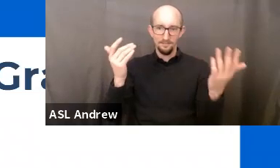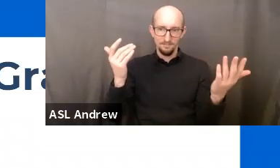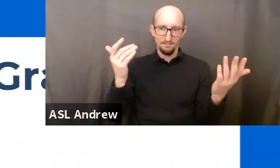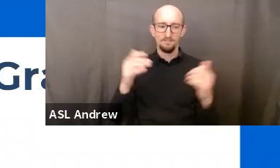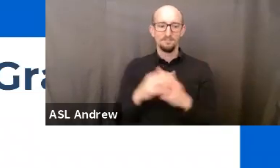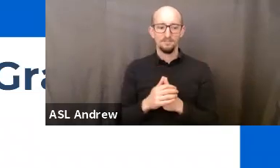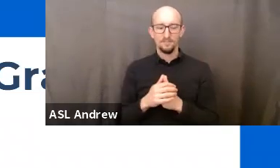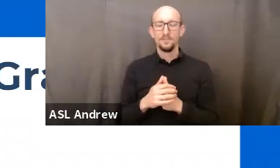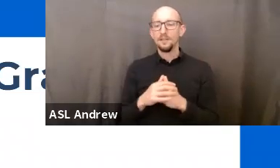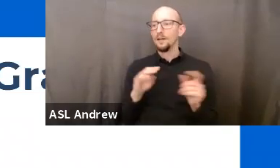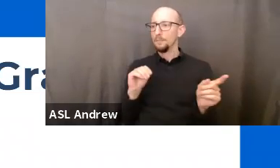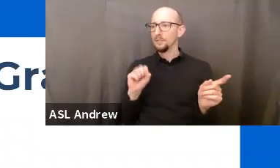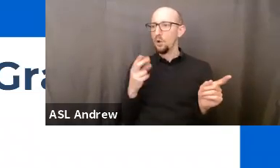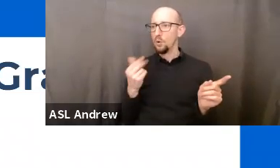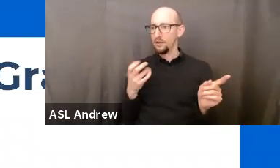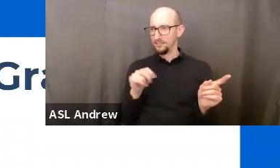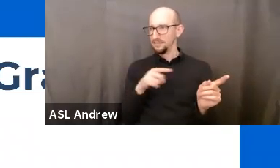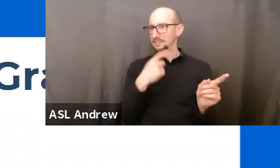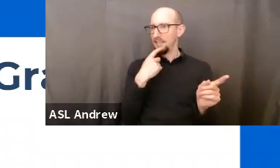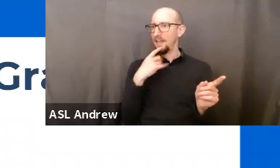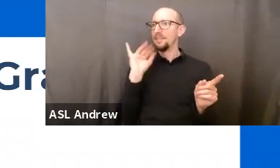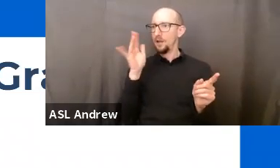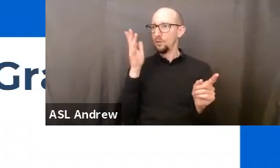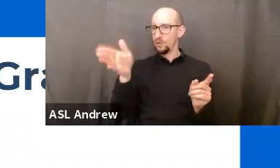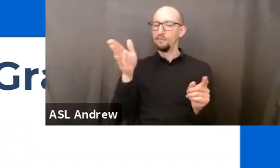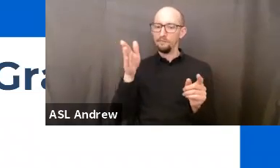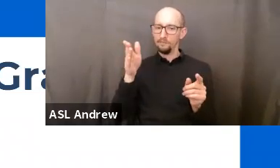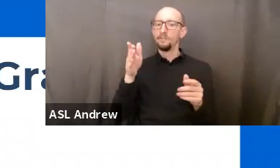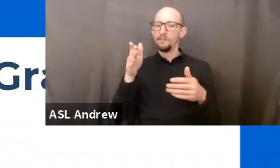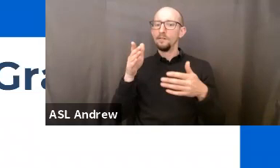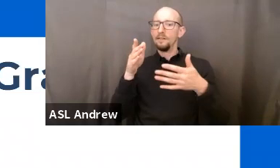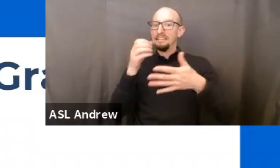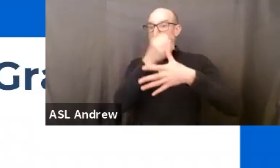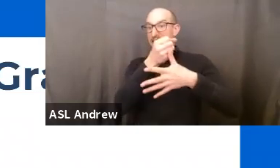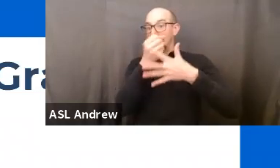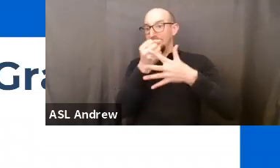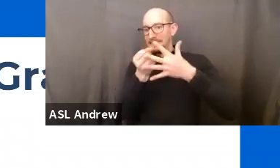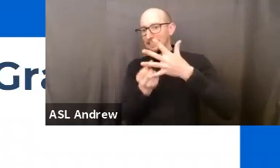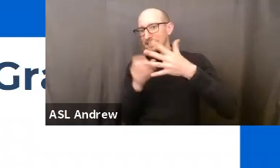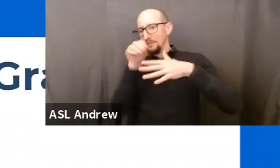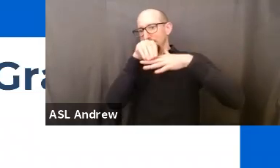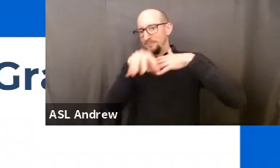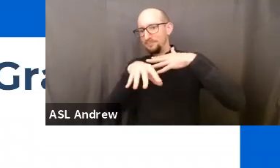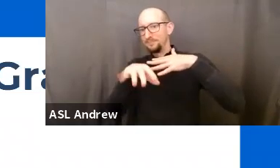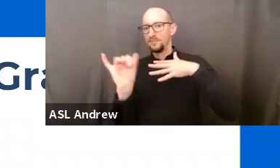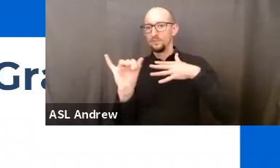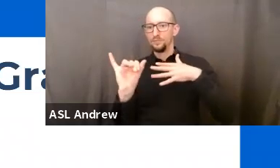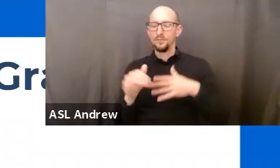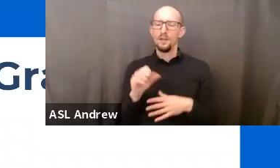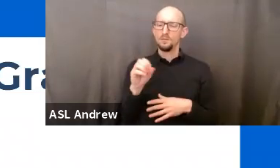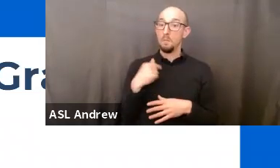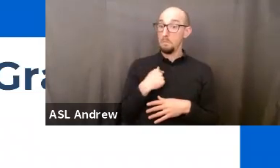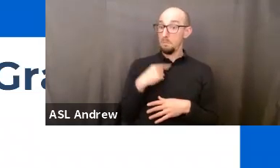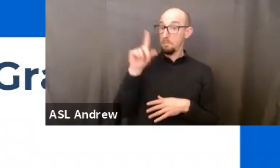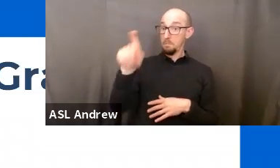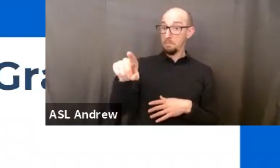said, it would have a ripple effect on the other tiers here, right? And my question in doing